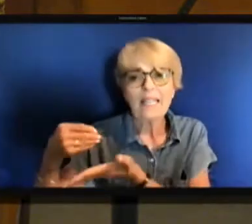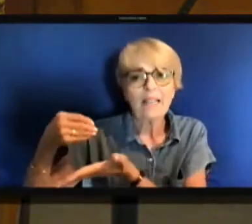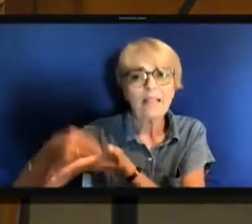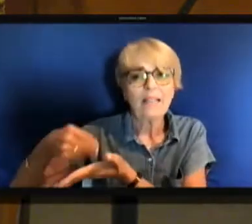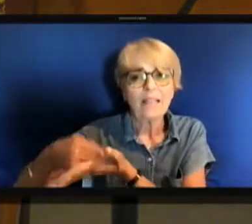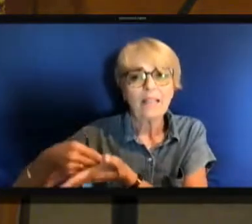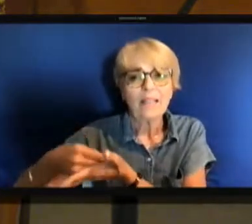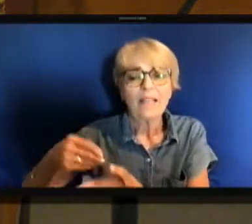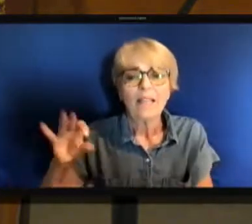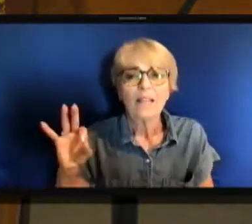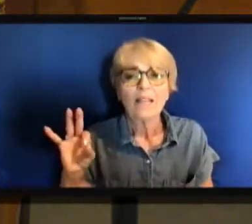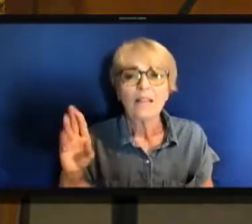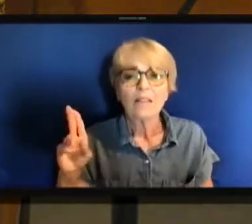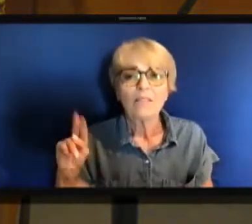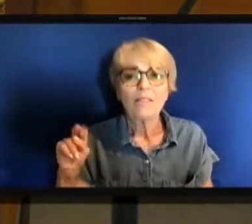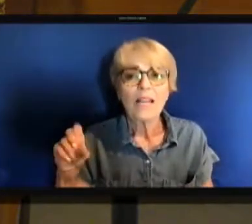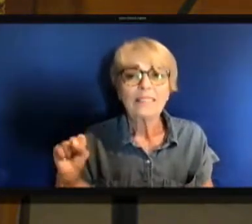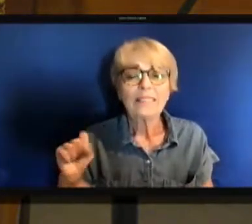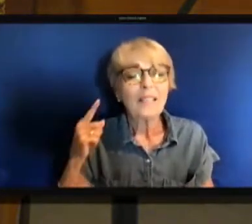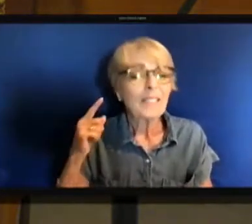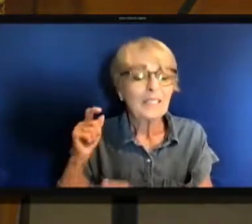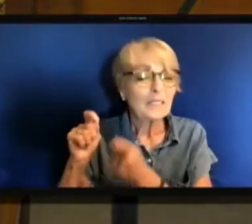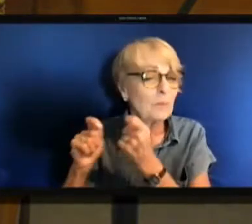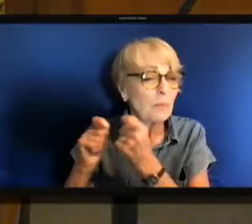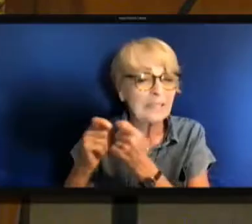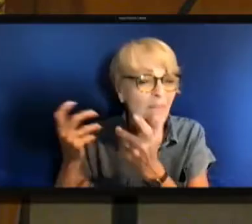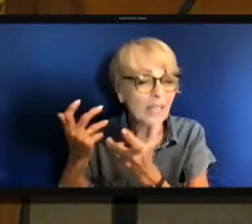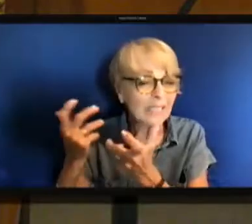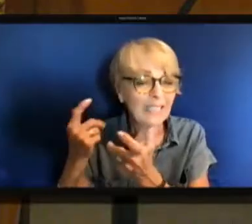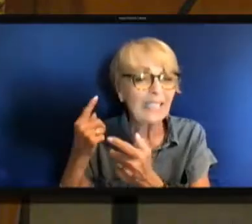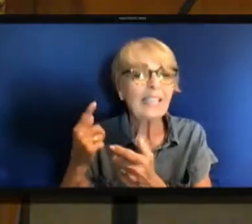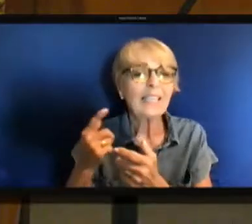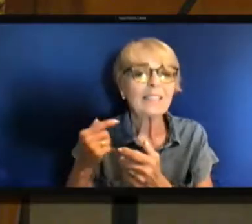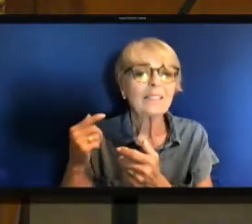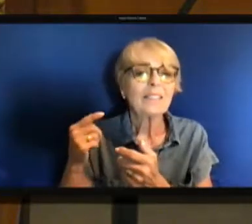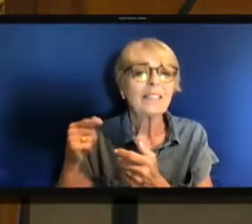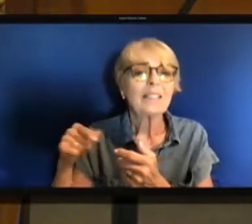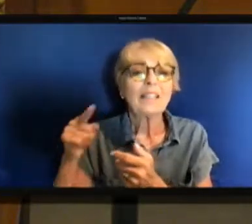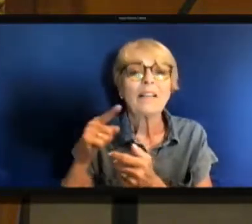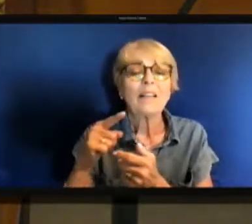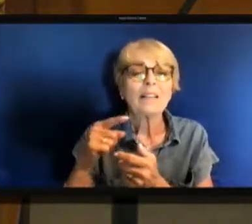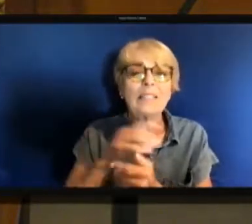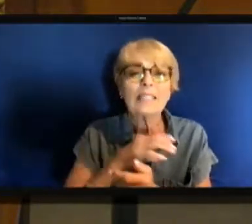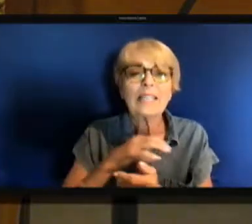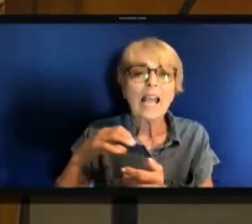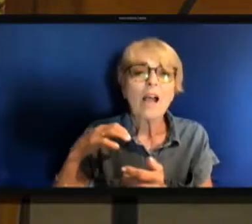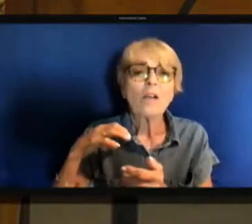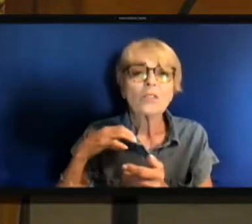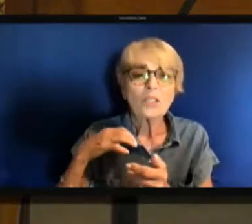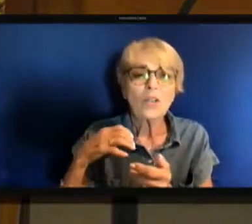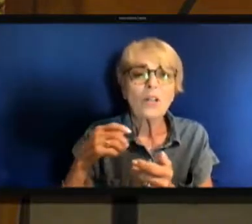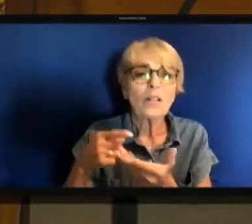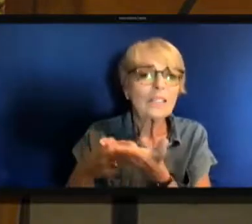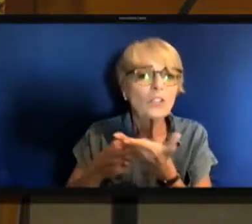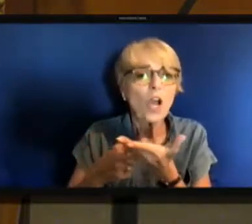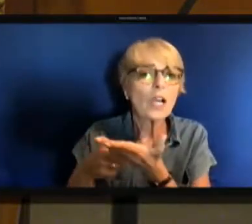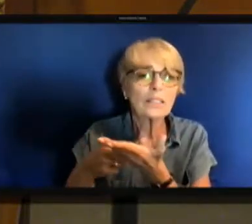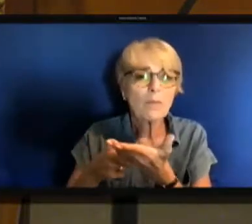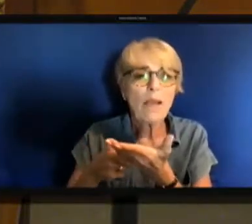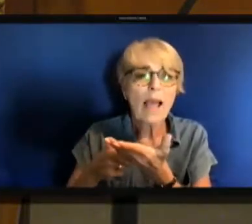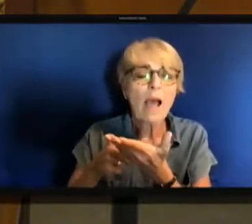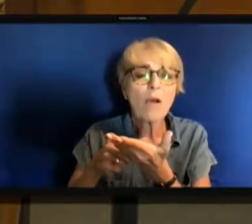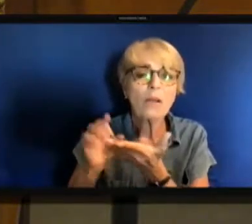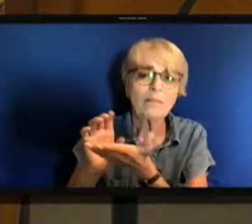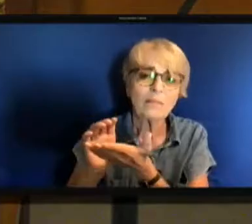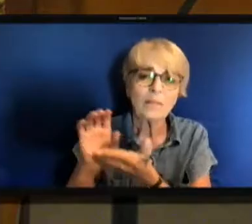specifically of what's been on my mind, and it's some conversation at council, is the allocation of ARPA funds. So